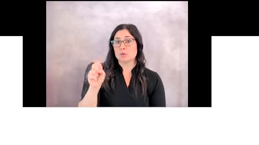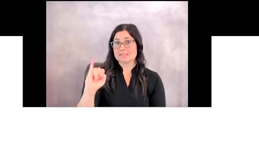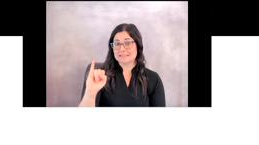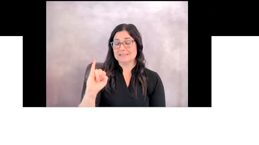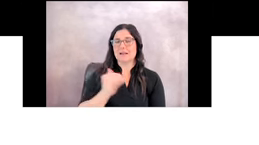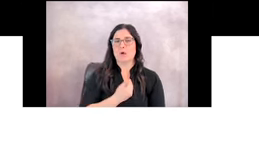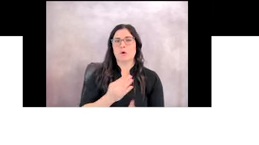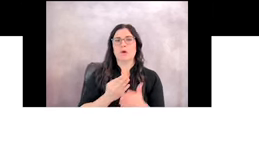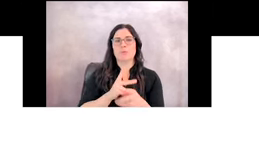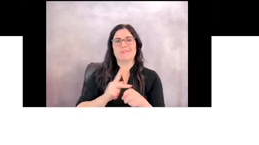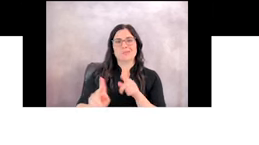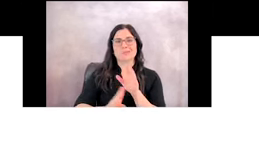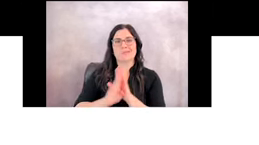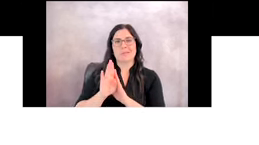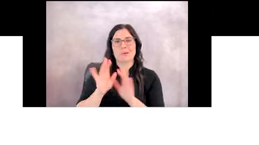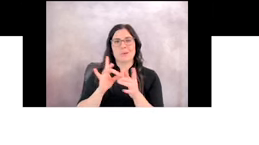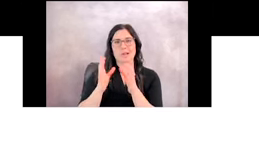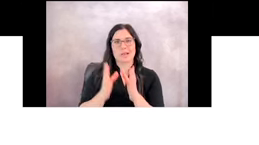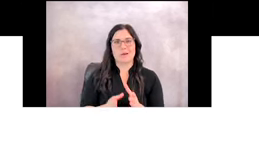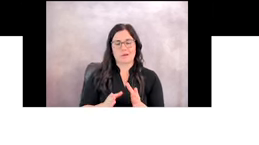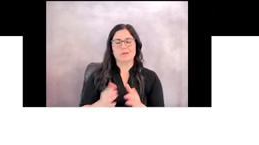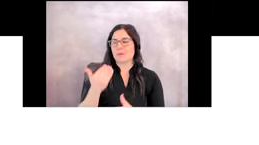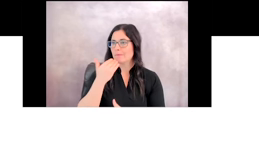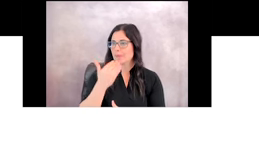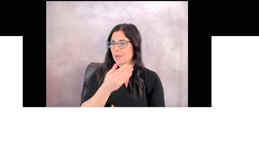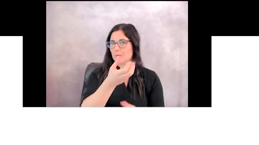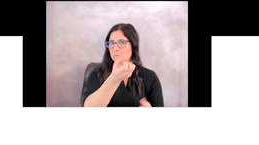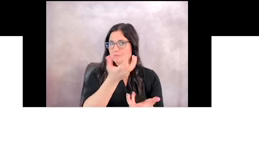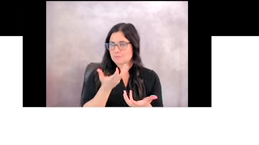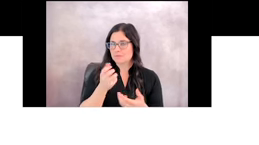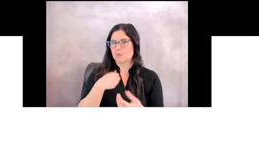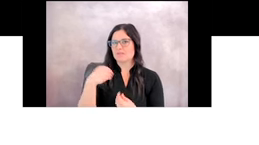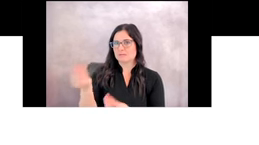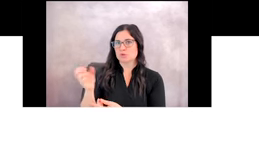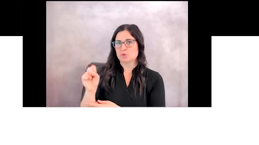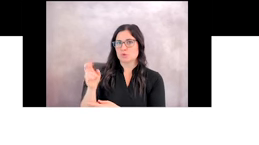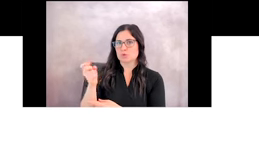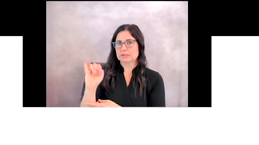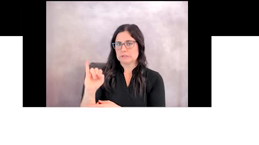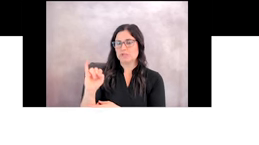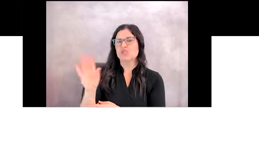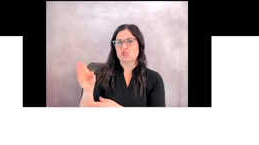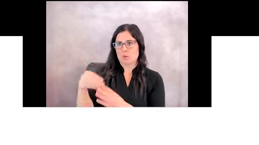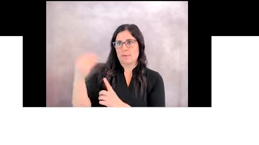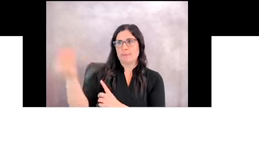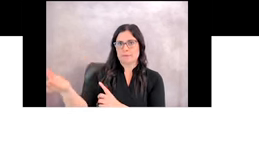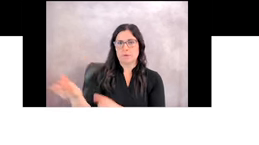development coordinator. So these are good ideas for Susie to pass along.